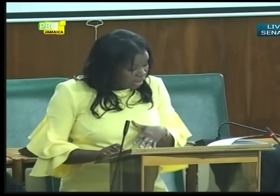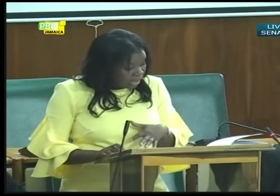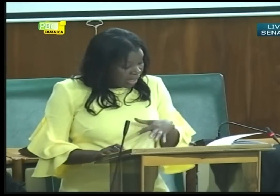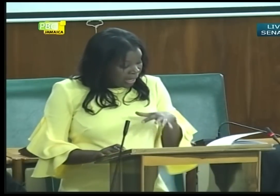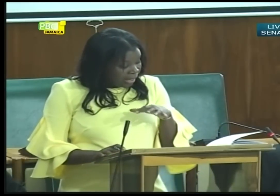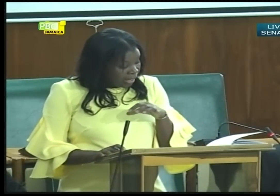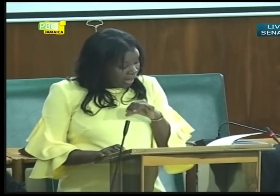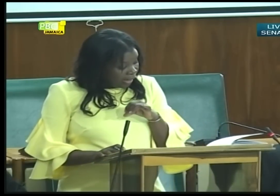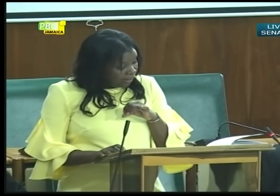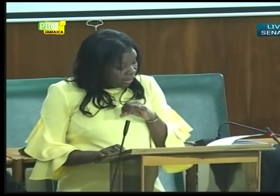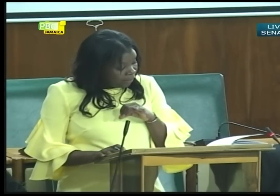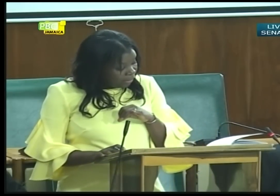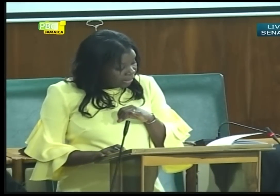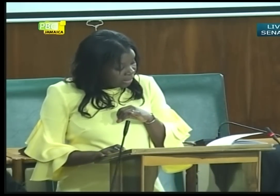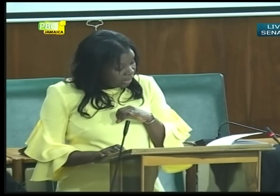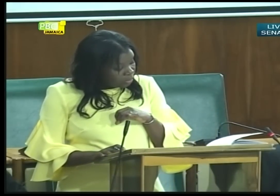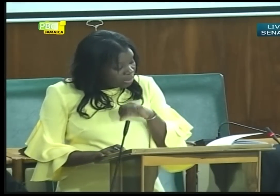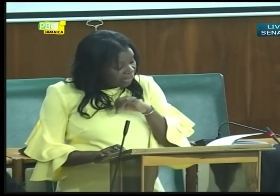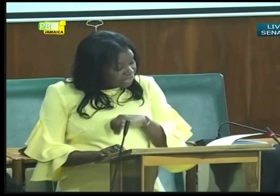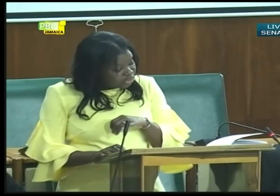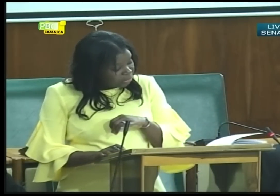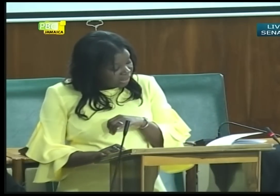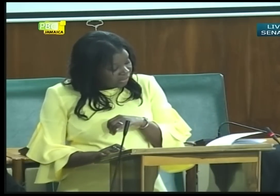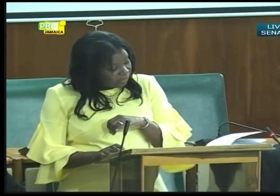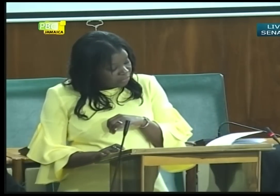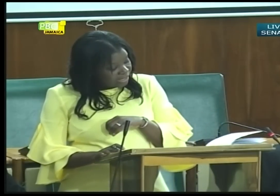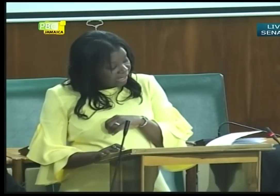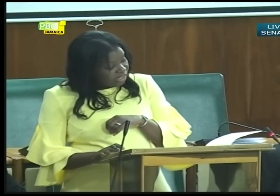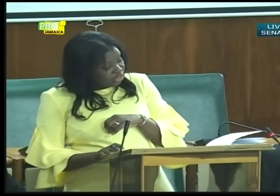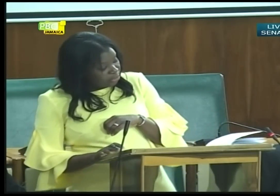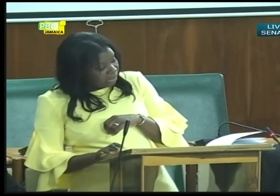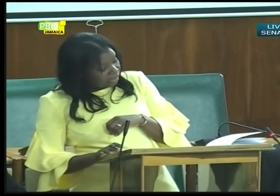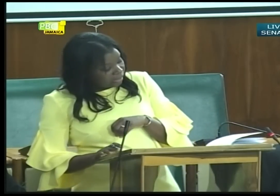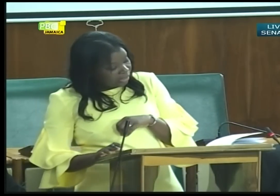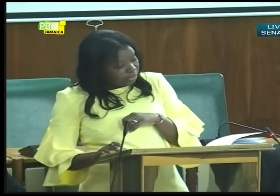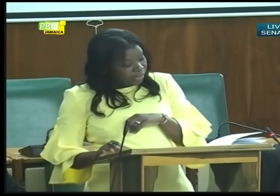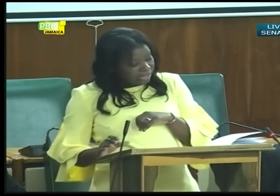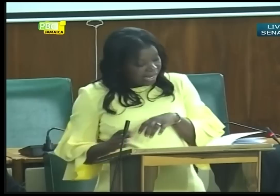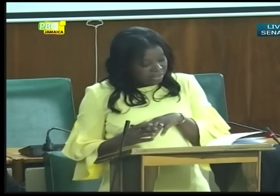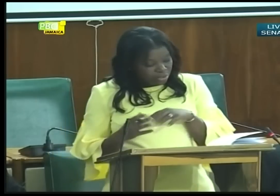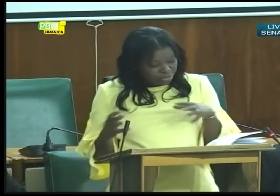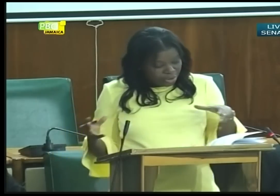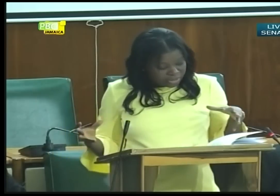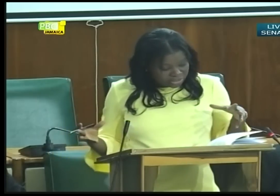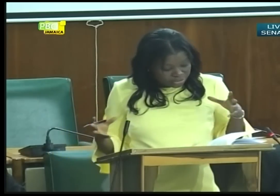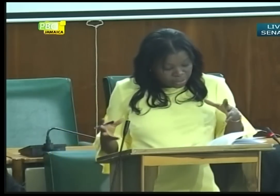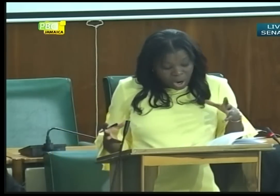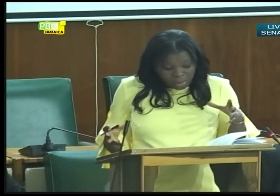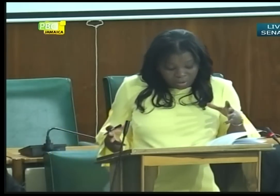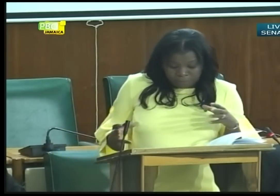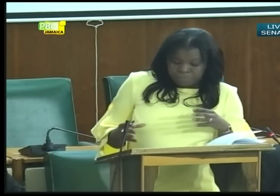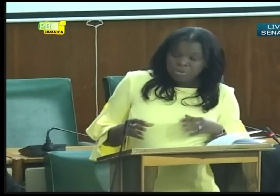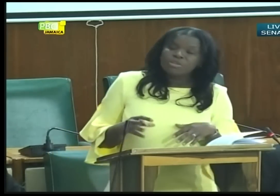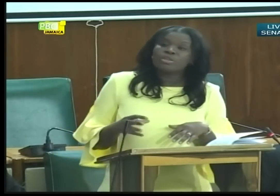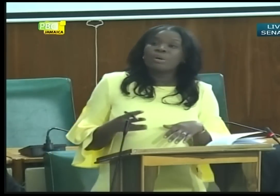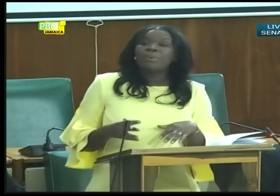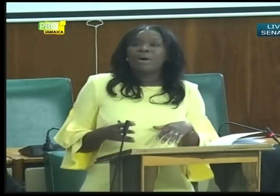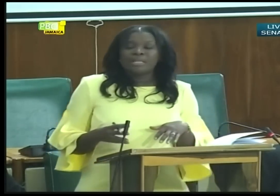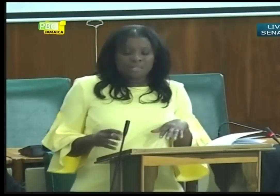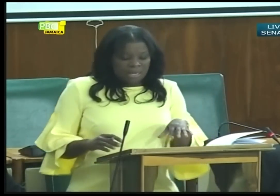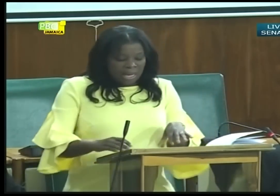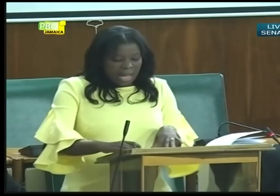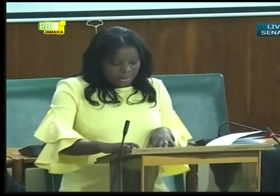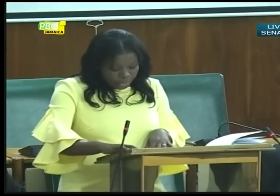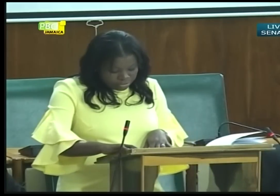trustee appointed who lives in Jamaica, resident in Jamaica, that the court has the authority or the power to so